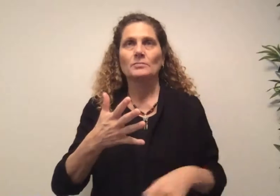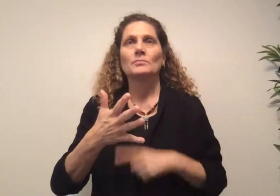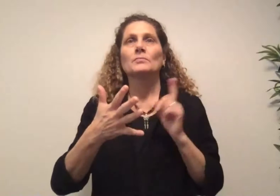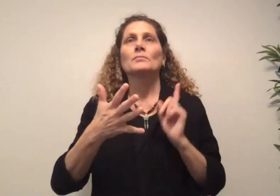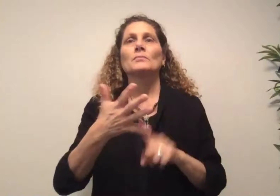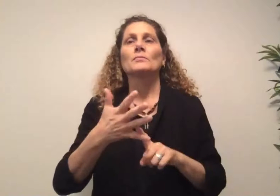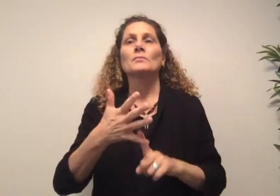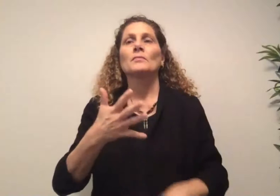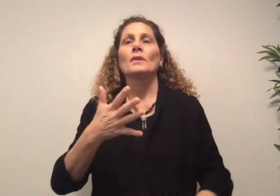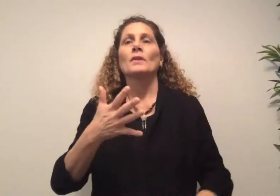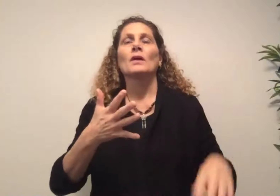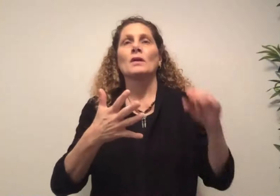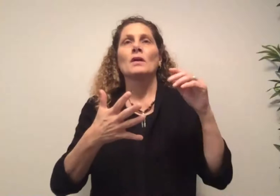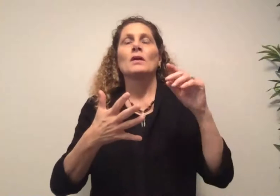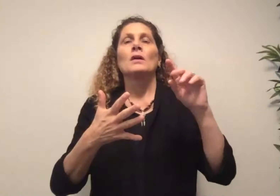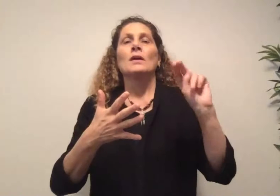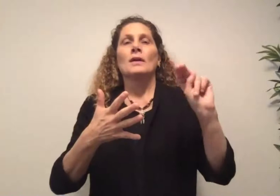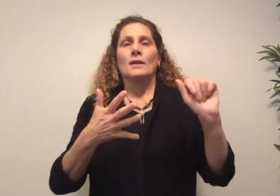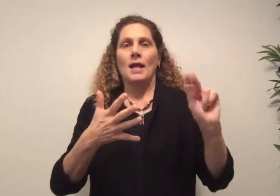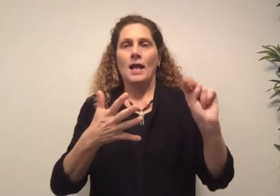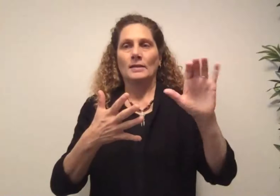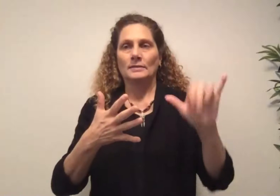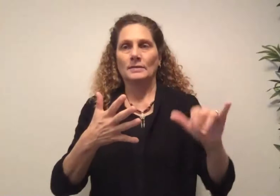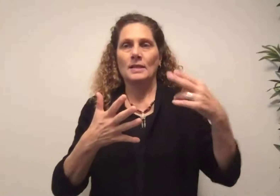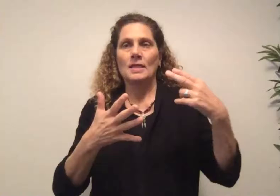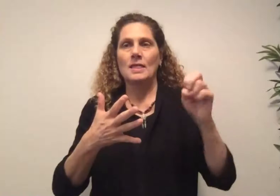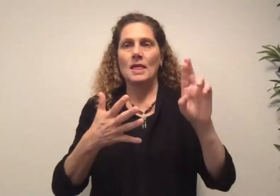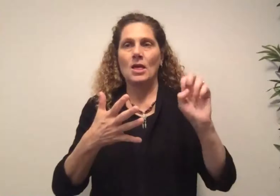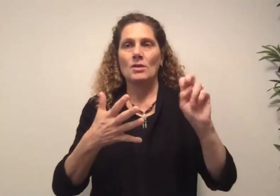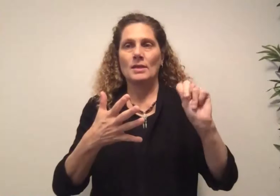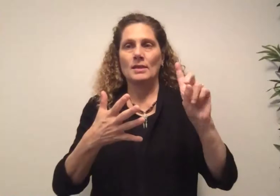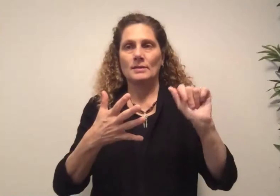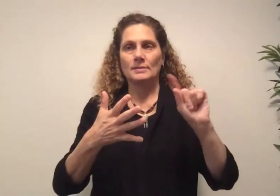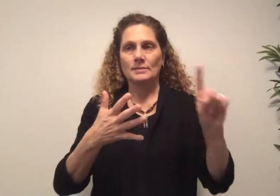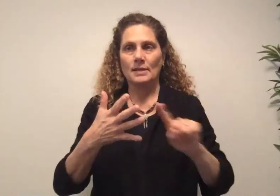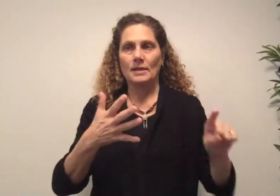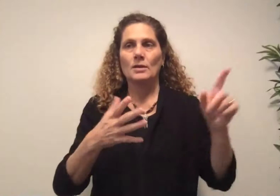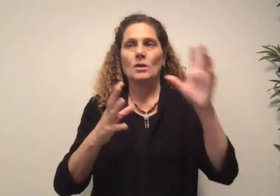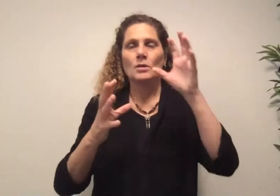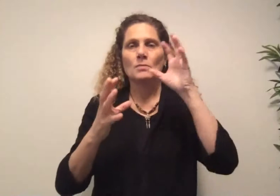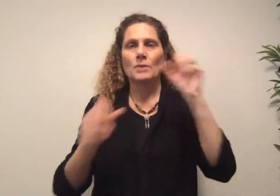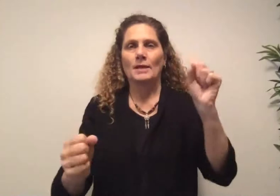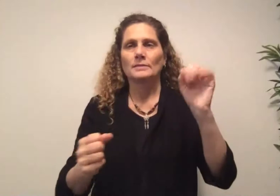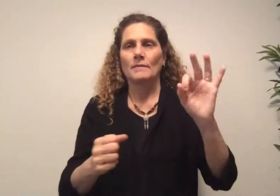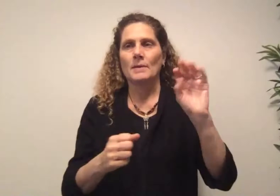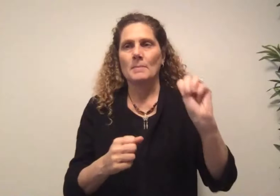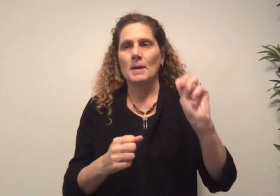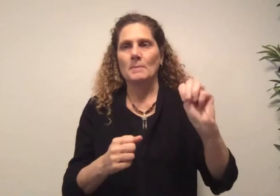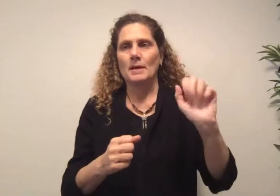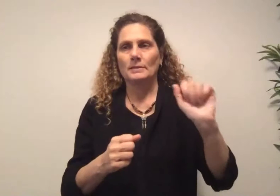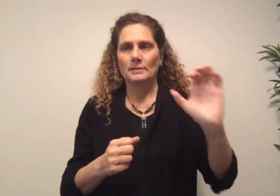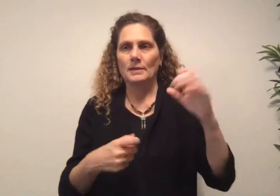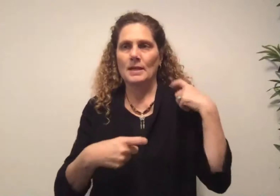Hernandez, President of the Hispanic Collaborative and founder of Abrazo Multicultural Marketing and Communications. County Executive Crowley, you're up